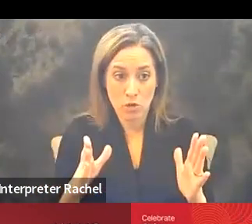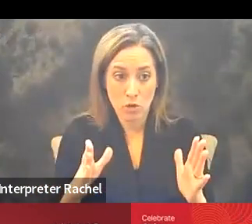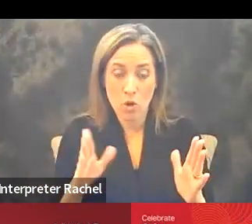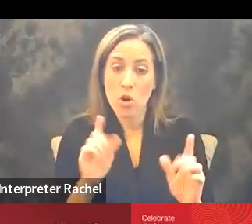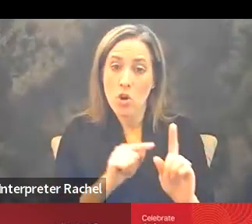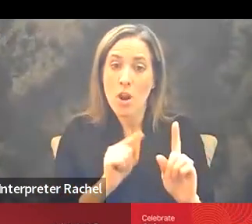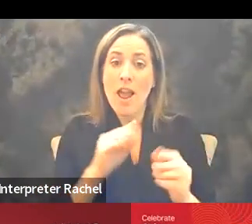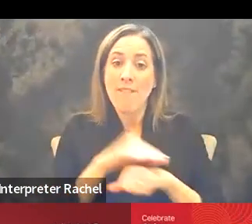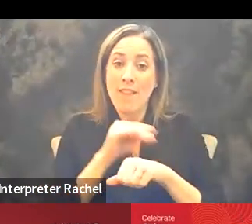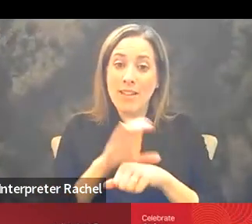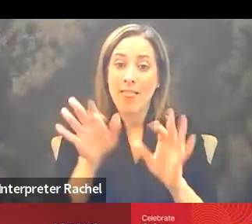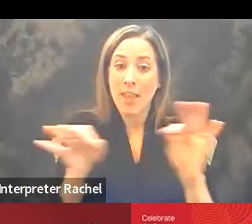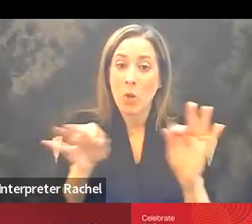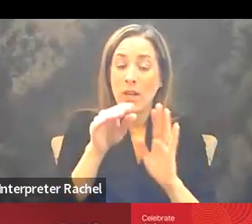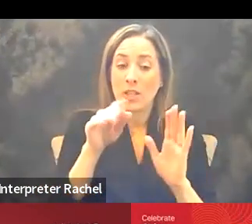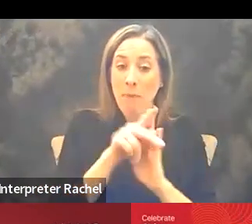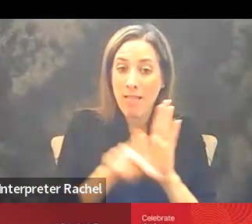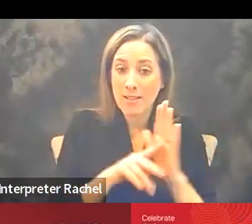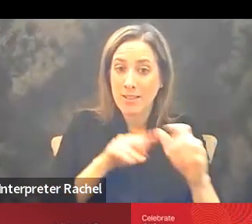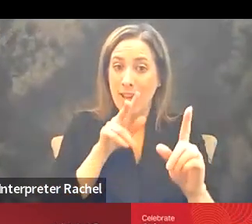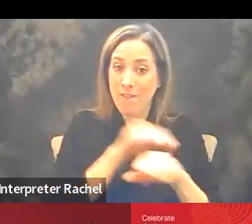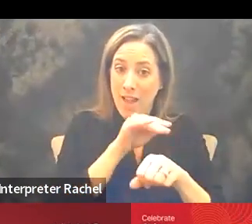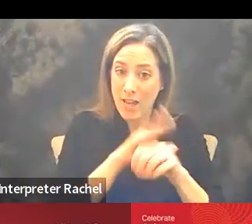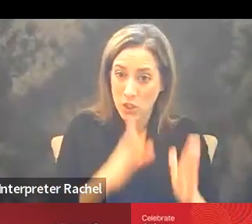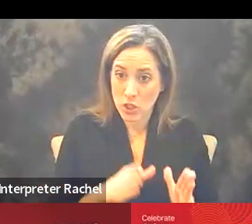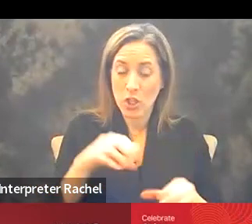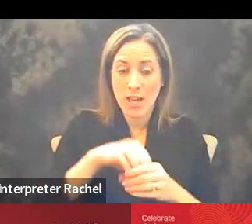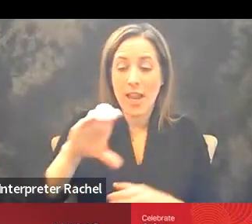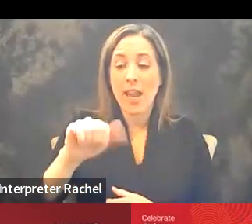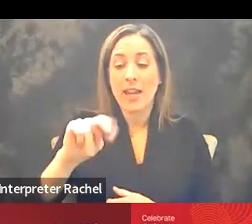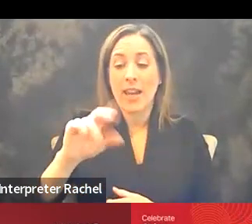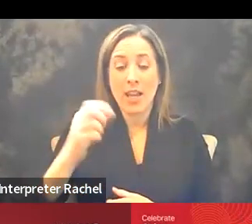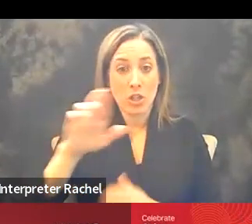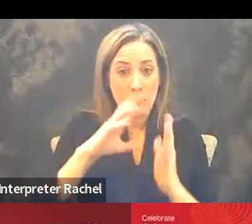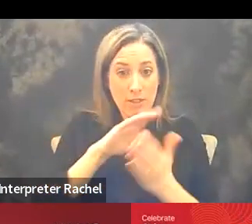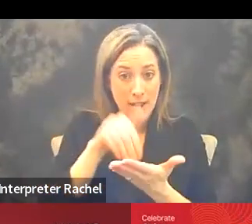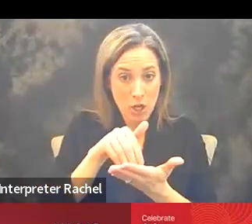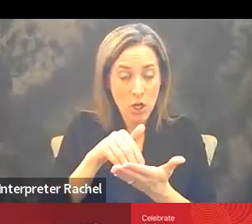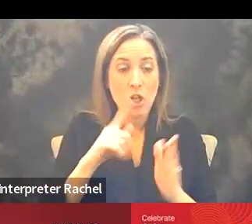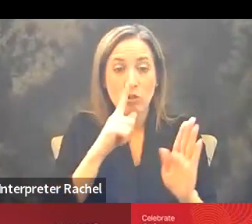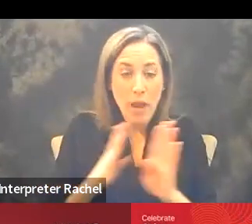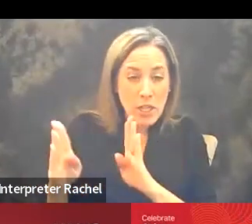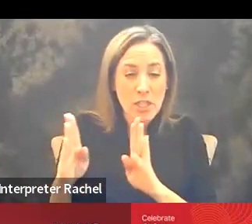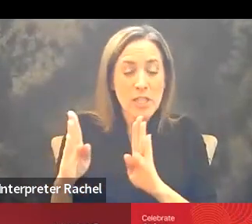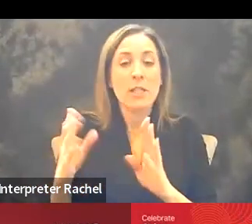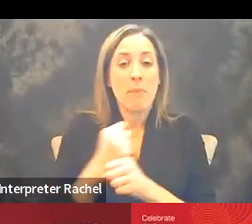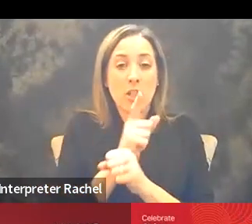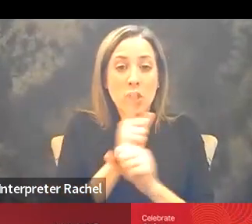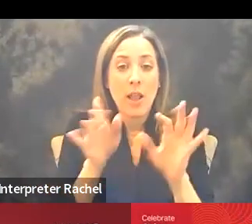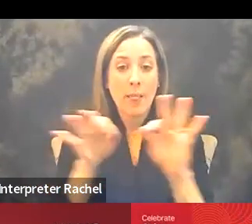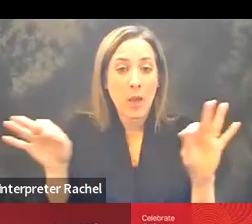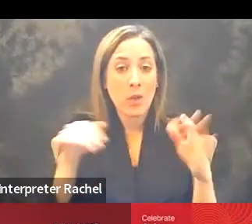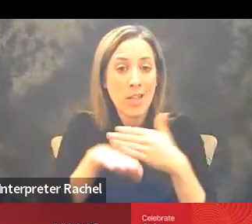advises on language access policy, application within the Cancer Center, devises strategies to encourage equitable language access throughout